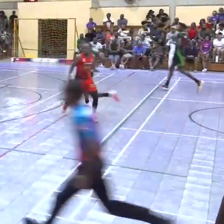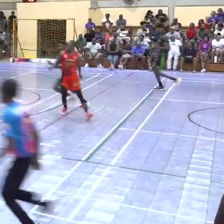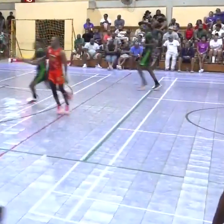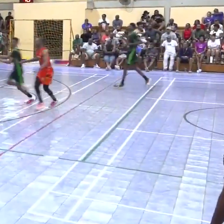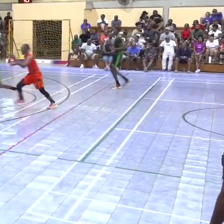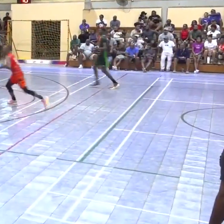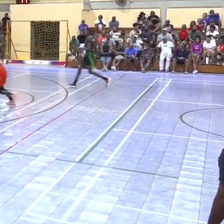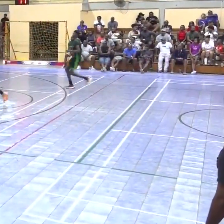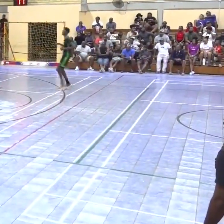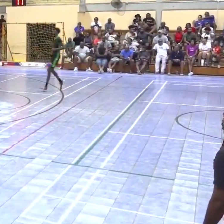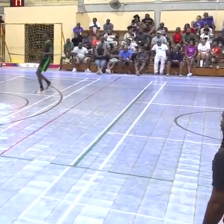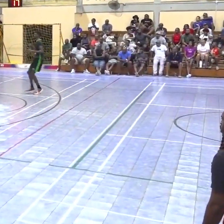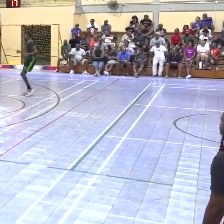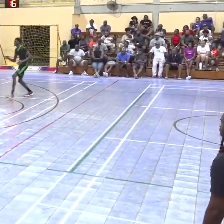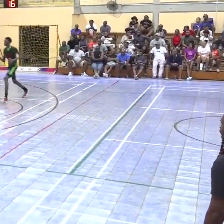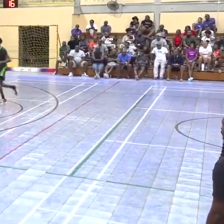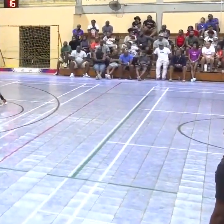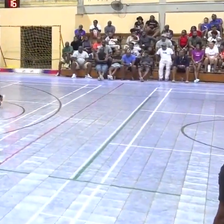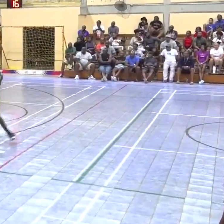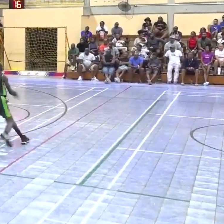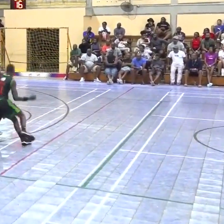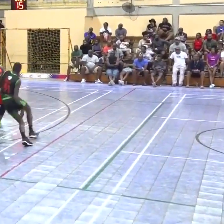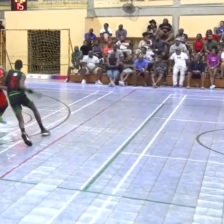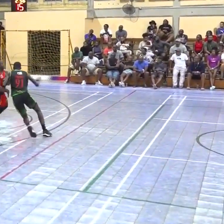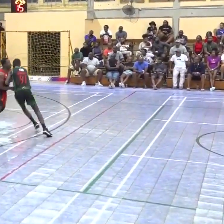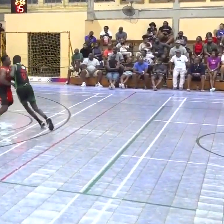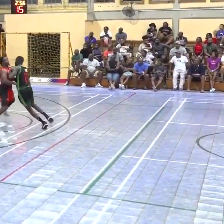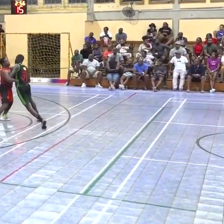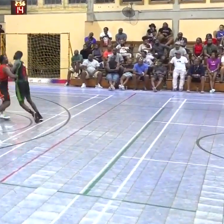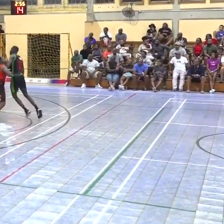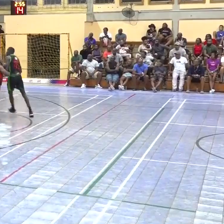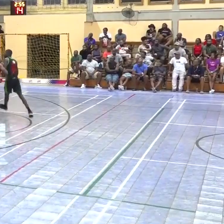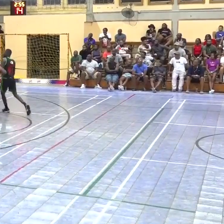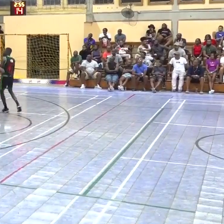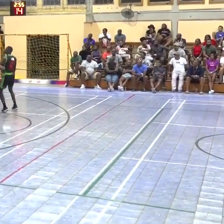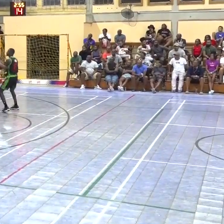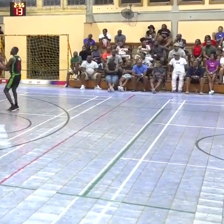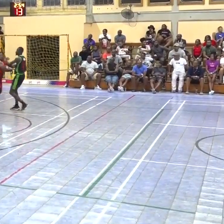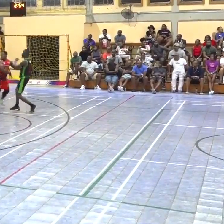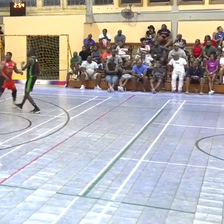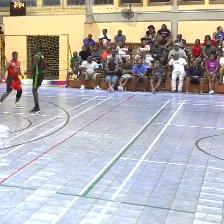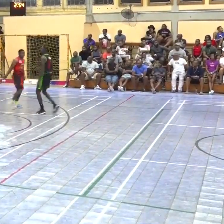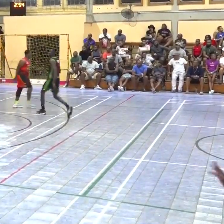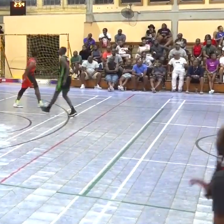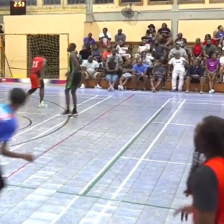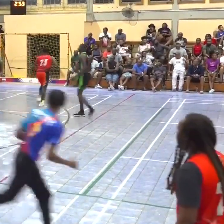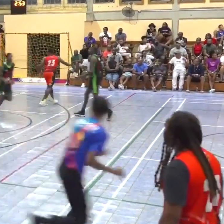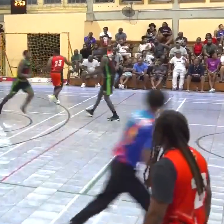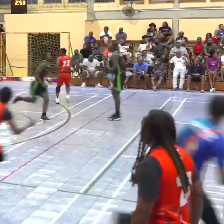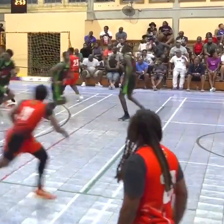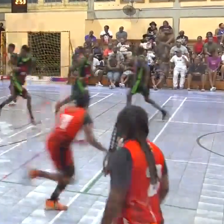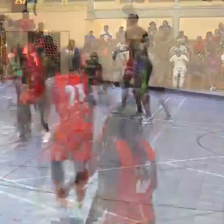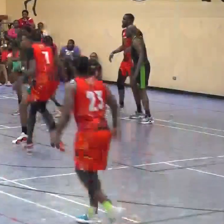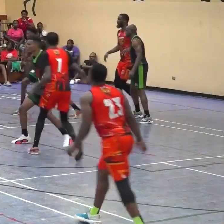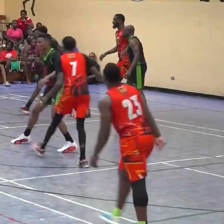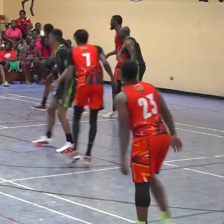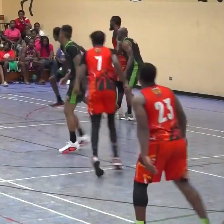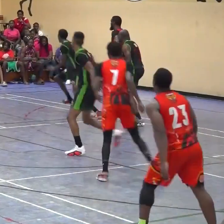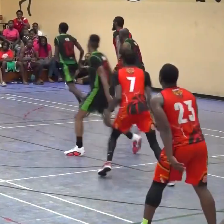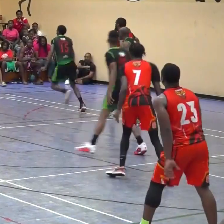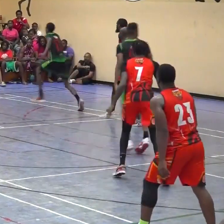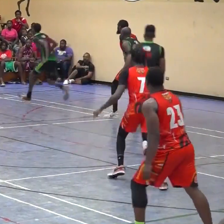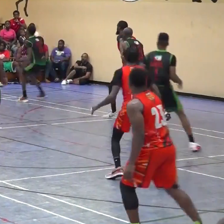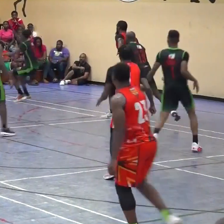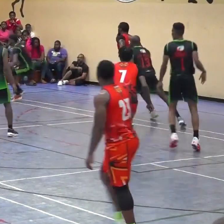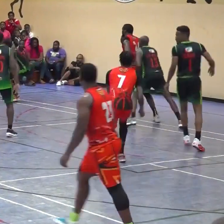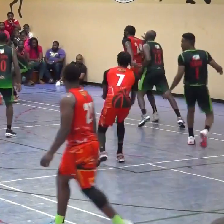credit to the Cavs, who did keep the Bulls on their toes, especially in the second half. This play was all Stefan Otley's. We're back in